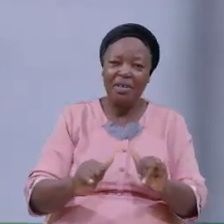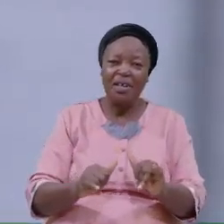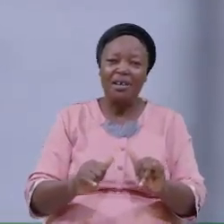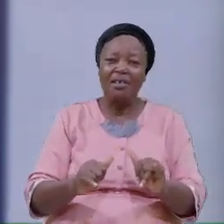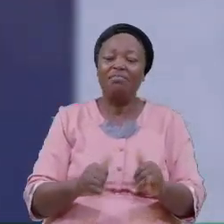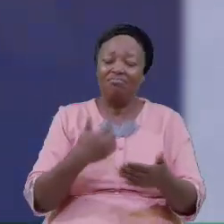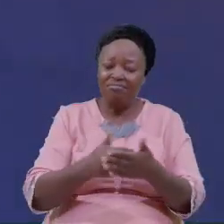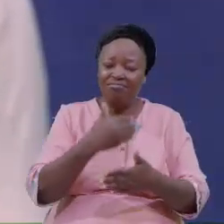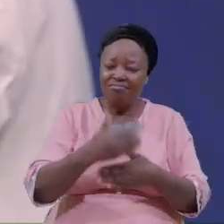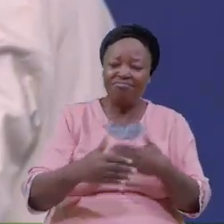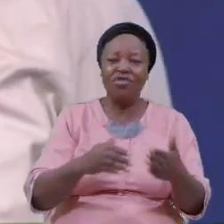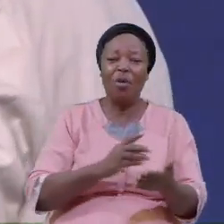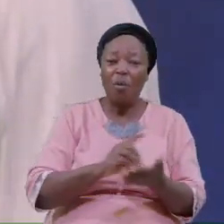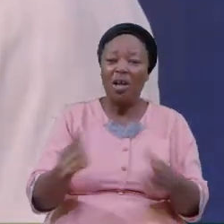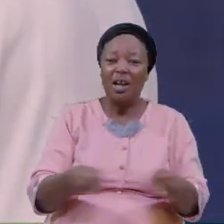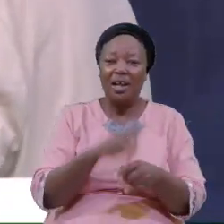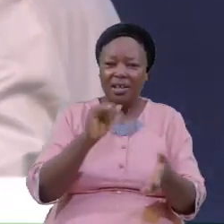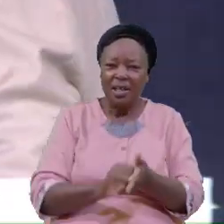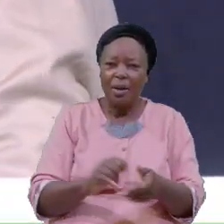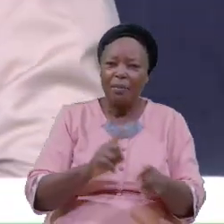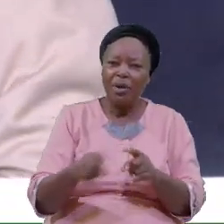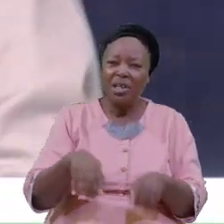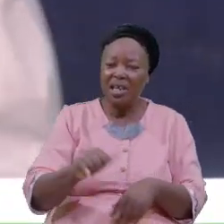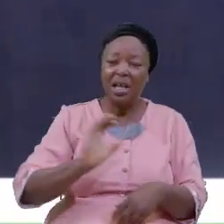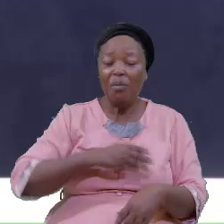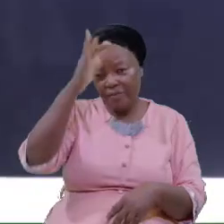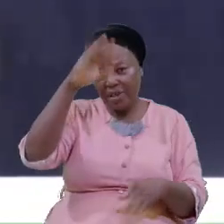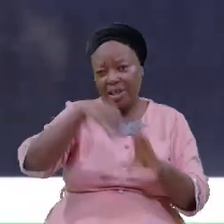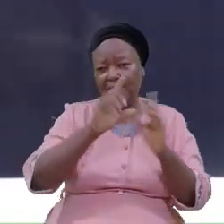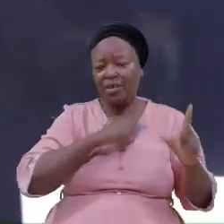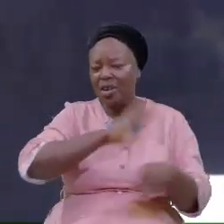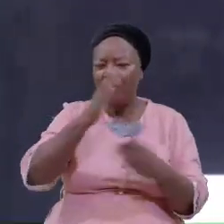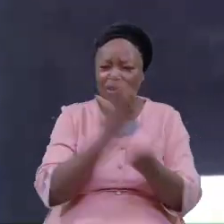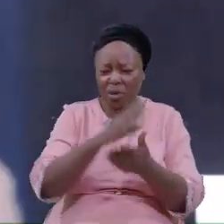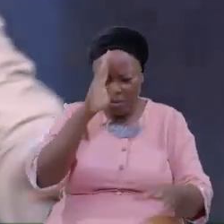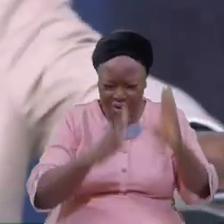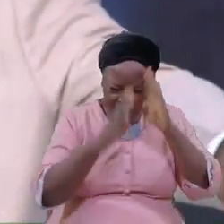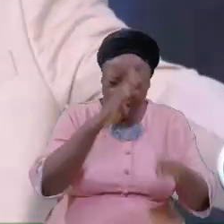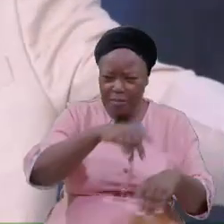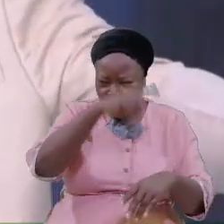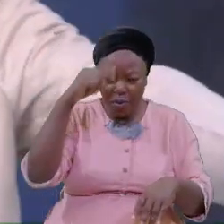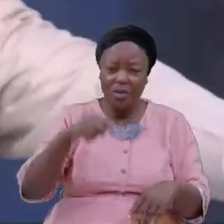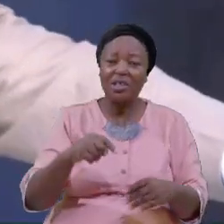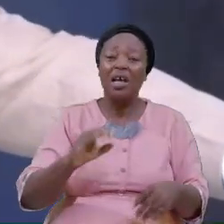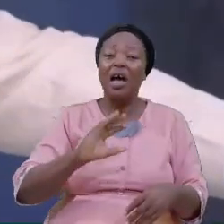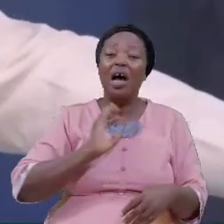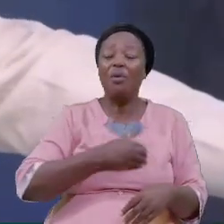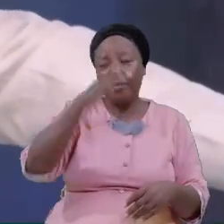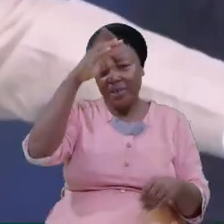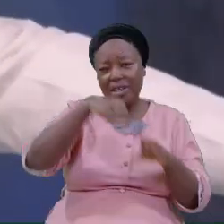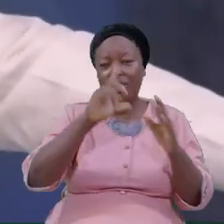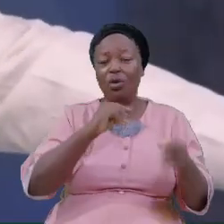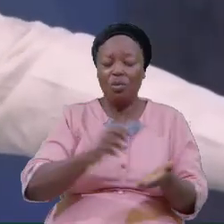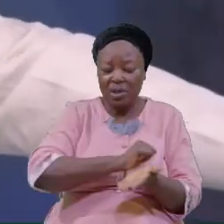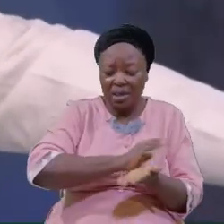that. But I never stopped because I was purged of anger,